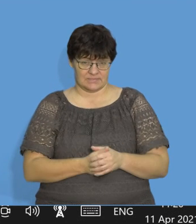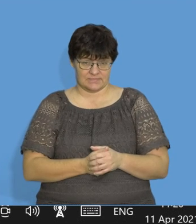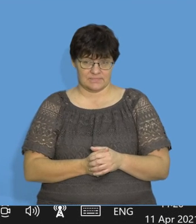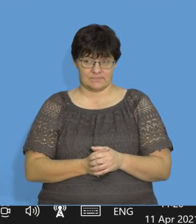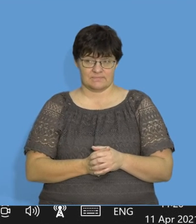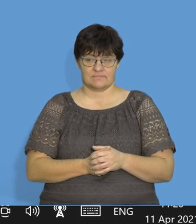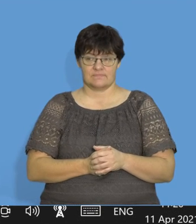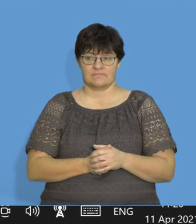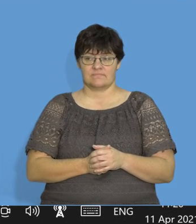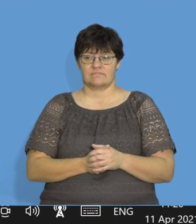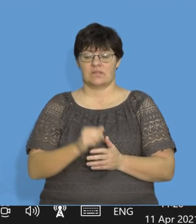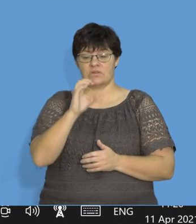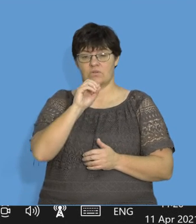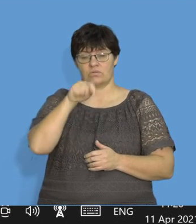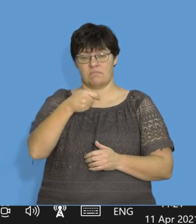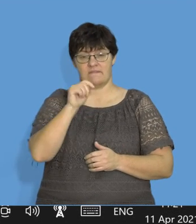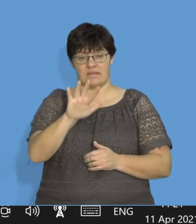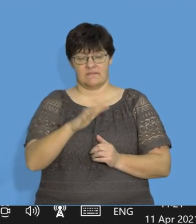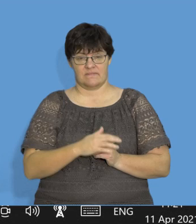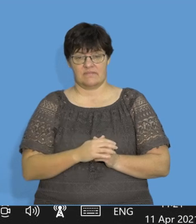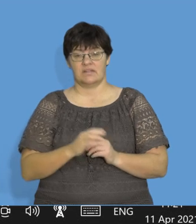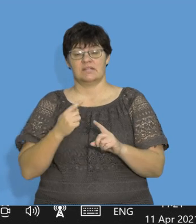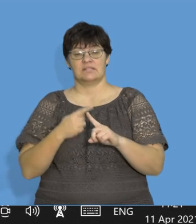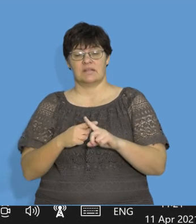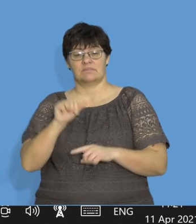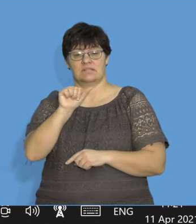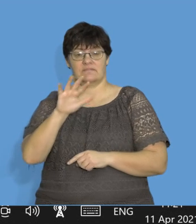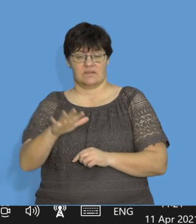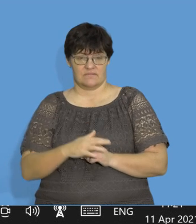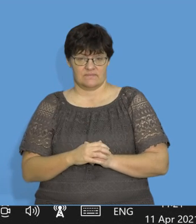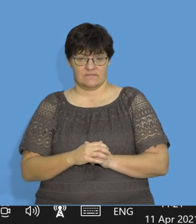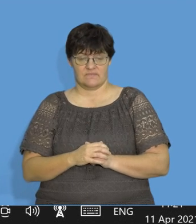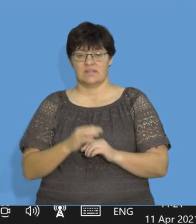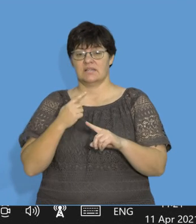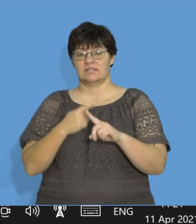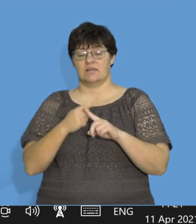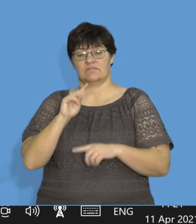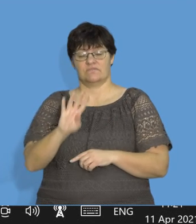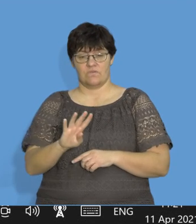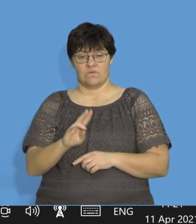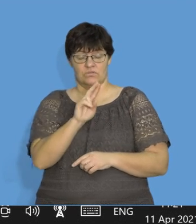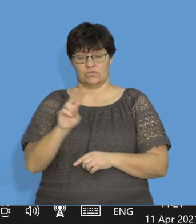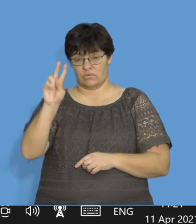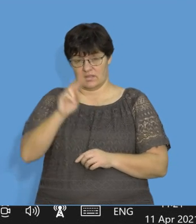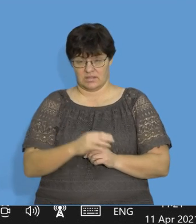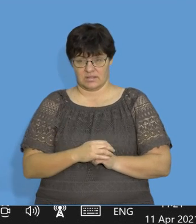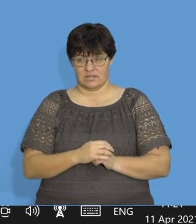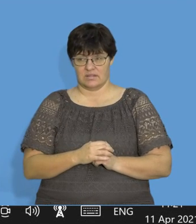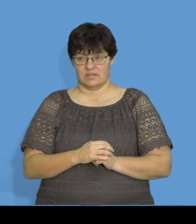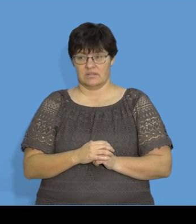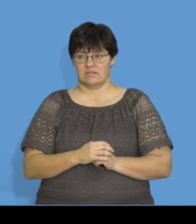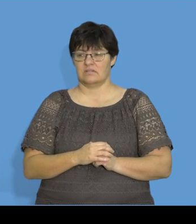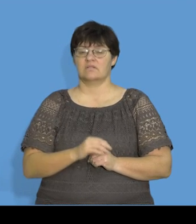calculators. So 0.5 times 65 times 4 squared,